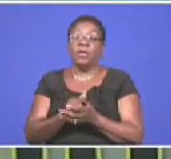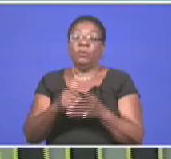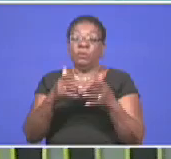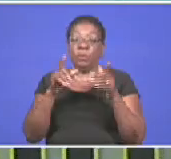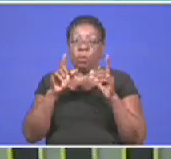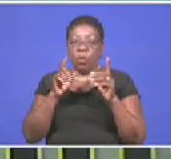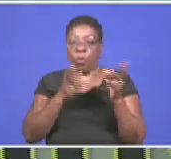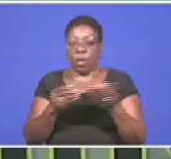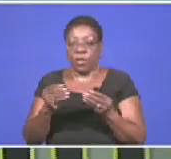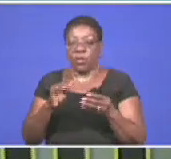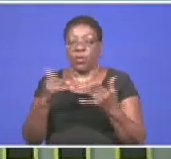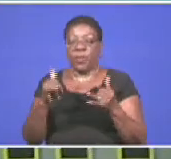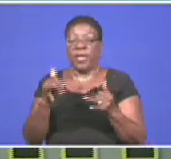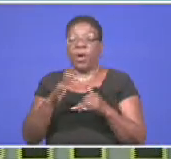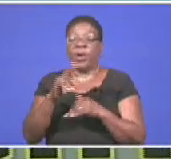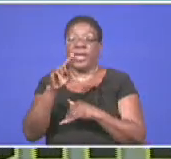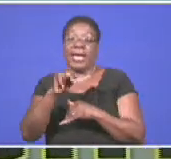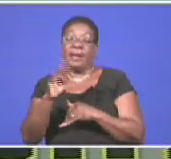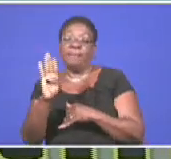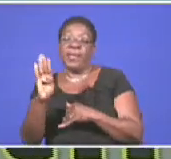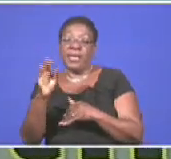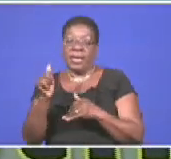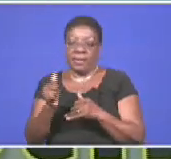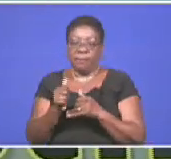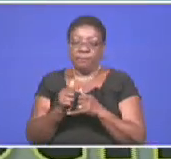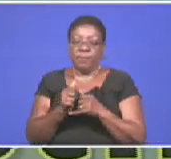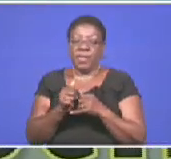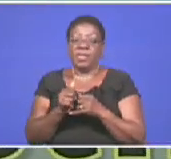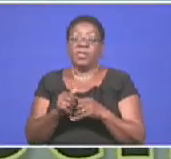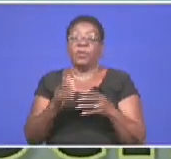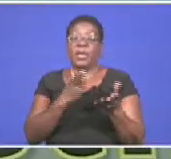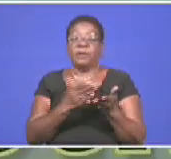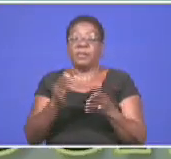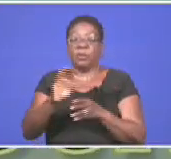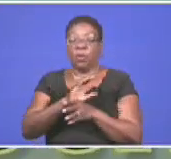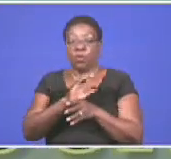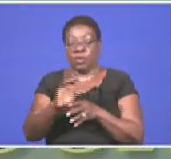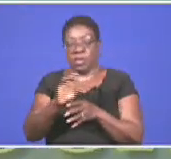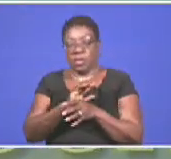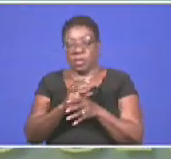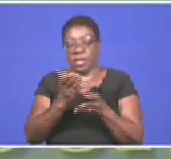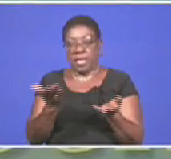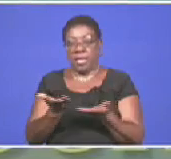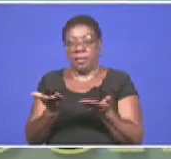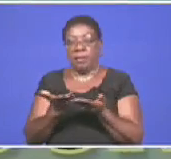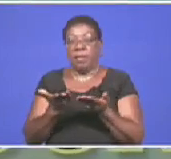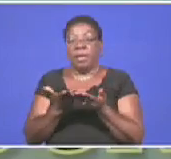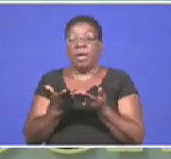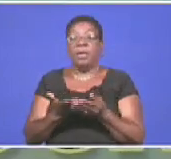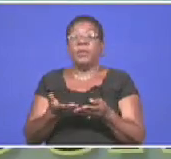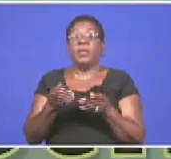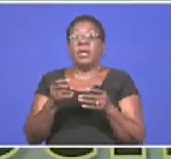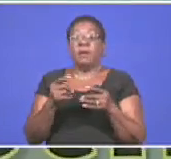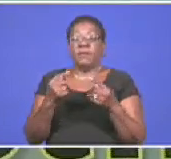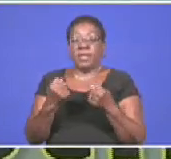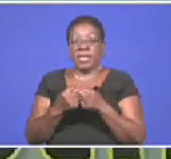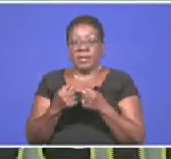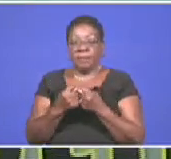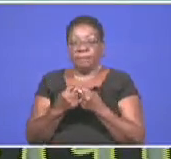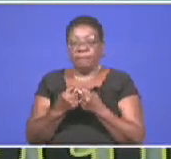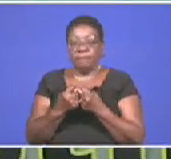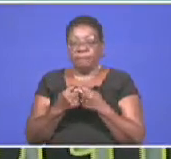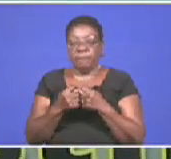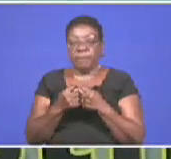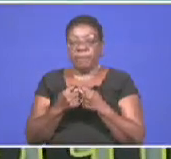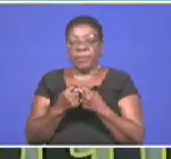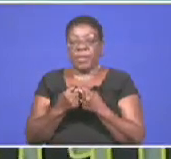schedule that fits, one, what the coaches want to play. Some coaches want to play a tougher schedule. Some want to play one tough game, because depending on where their team's